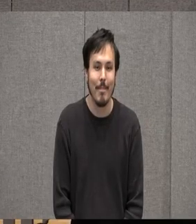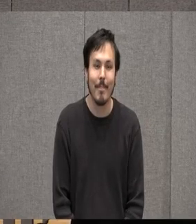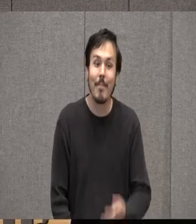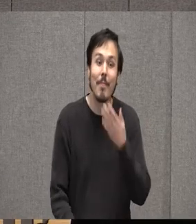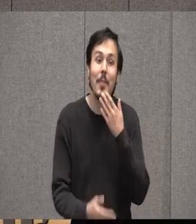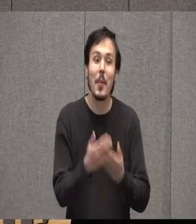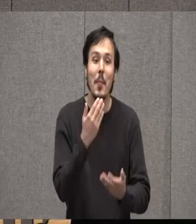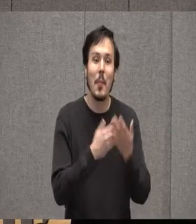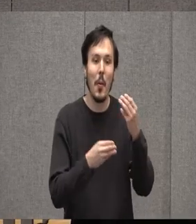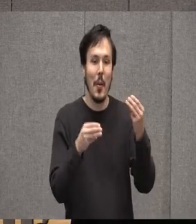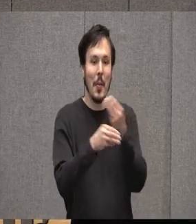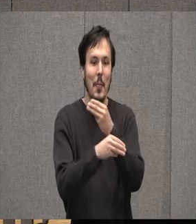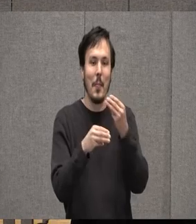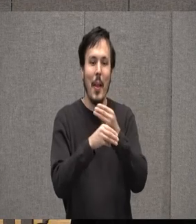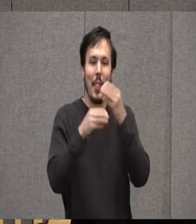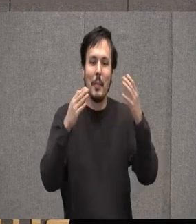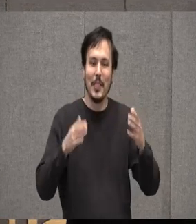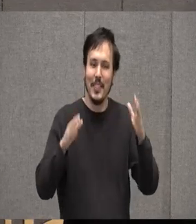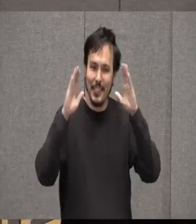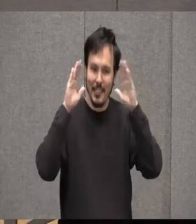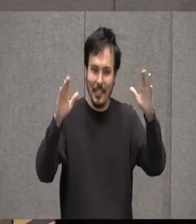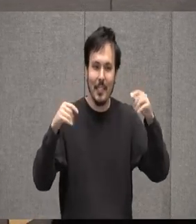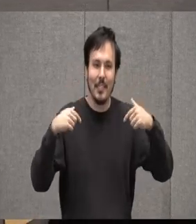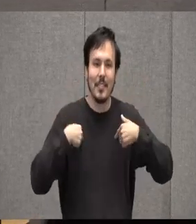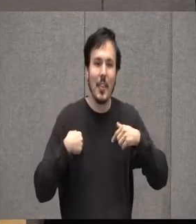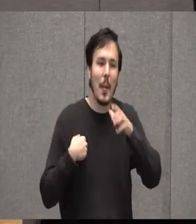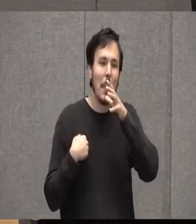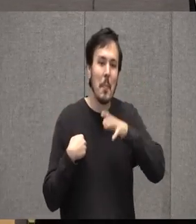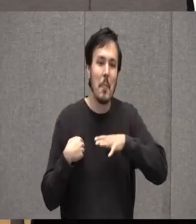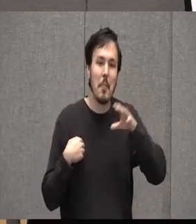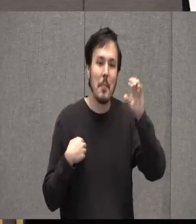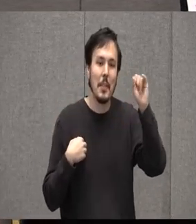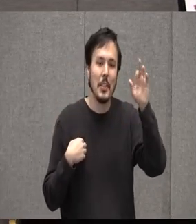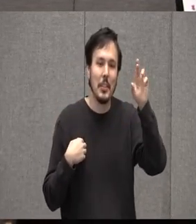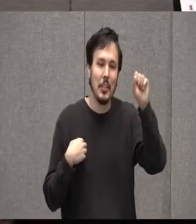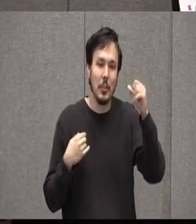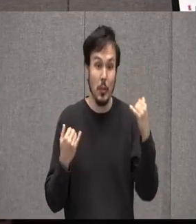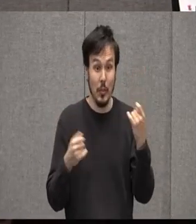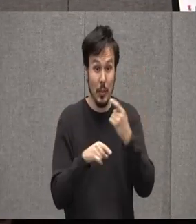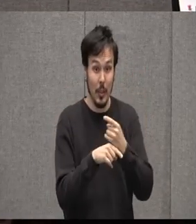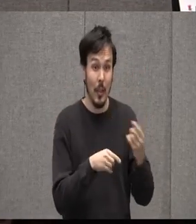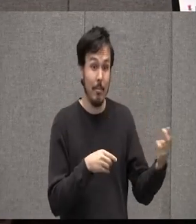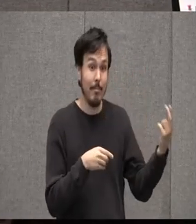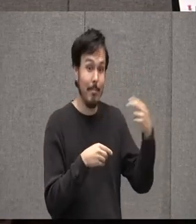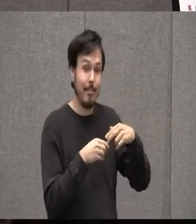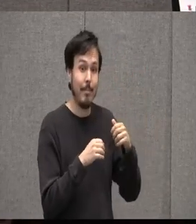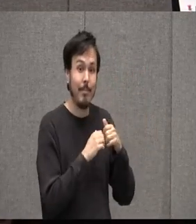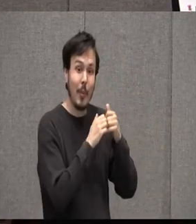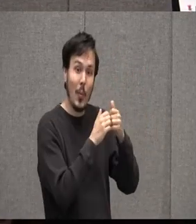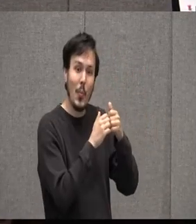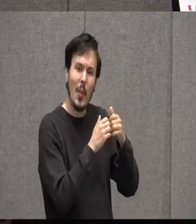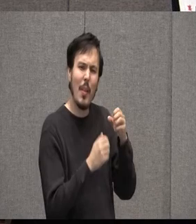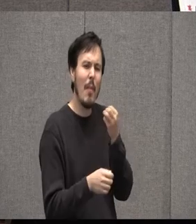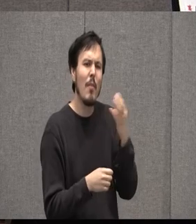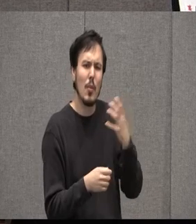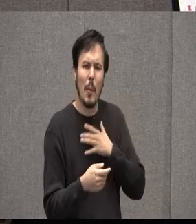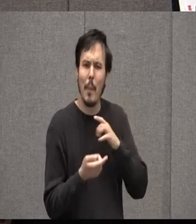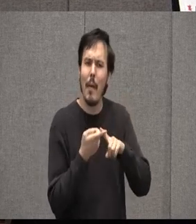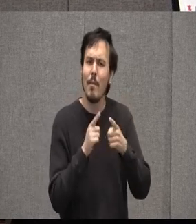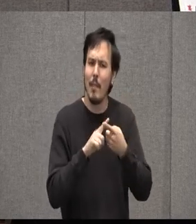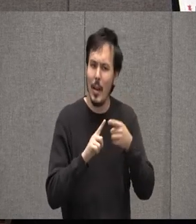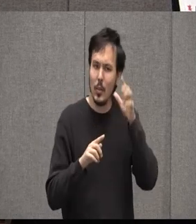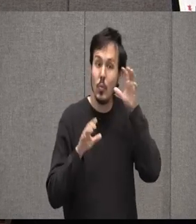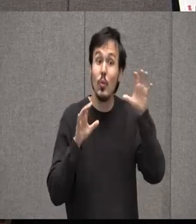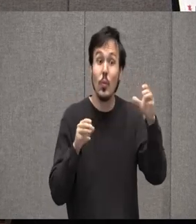Good morning, mathematicians. Hi, I am Mrs. Sears, and I'm gonna be joined today with some of my teacher friends, and we're gonna be doing